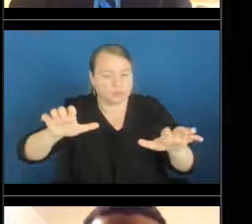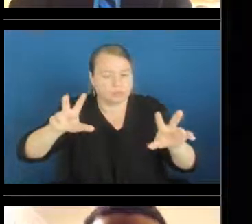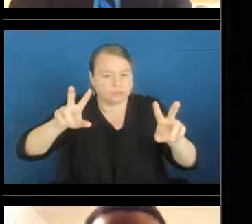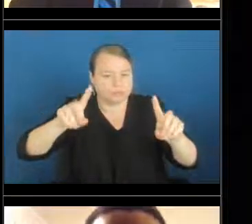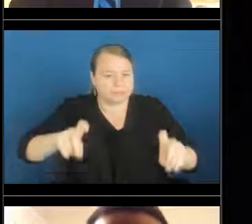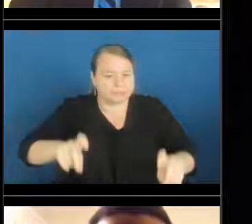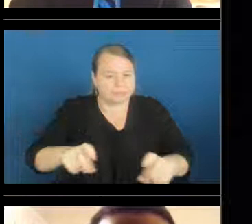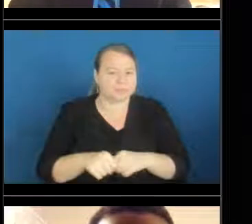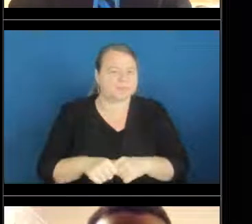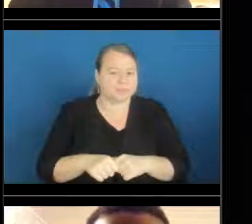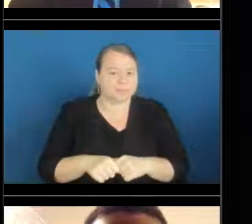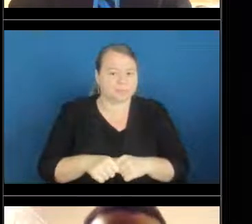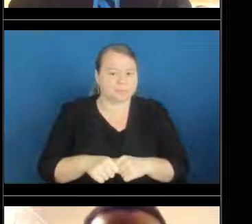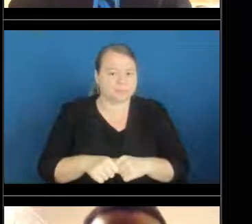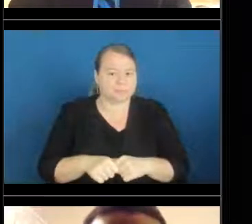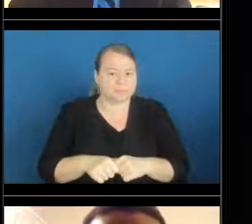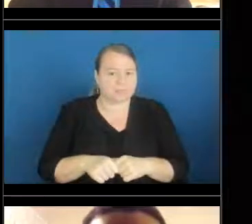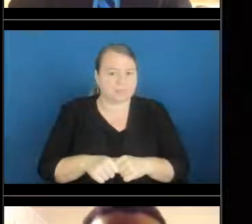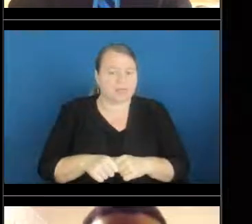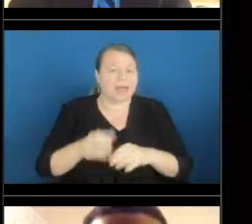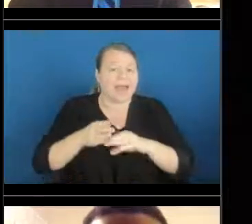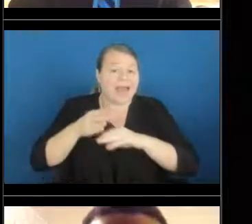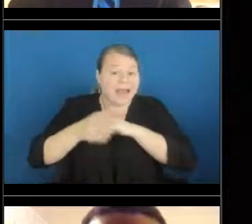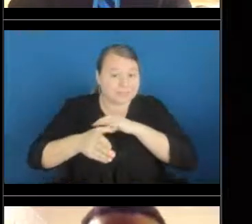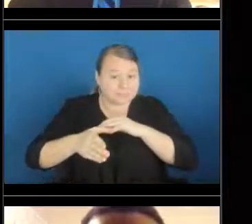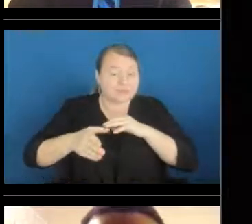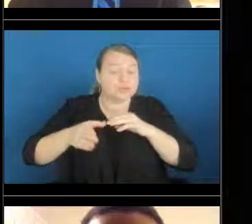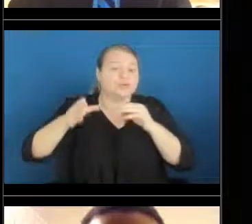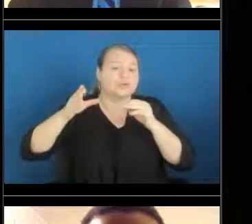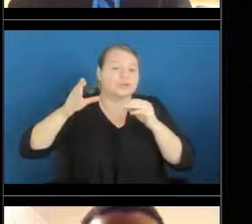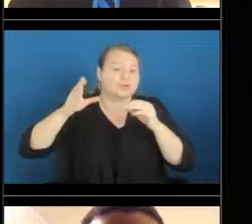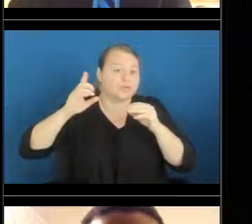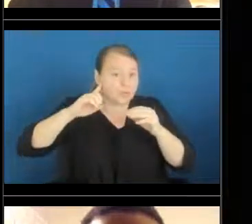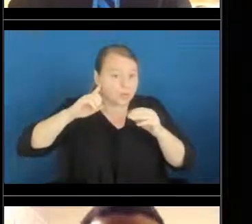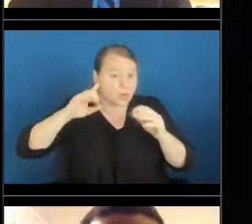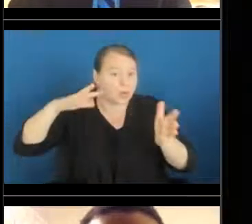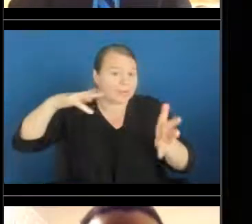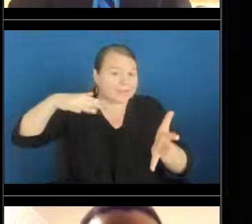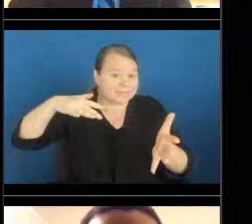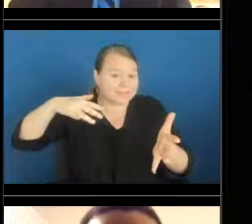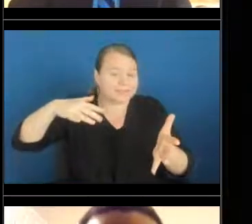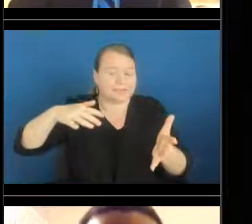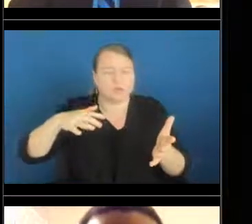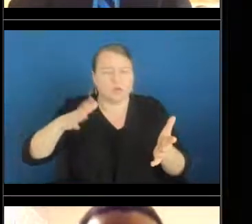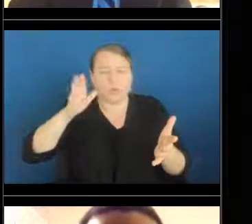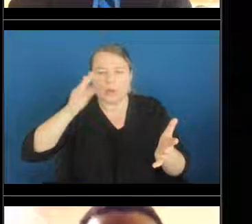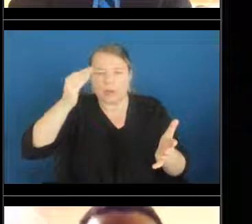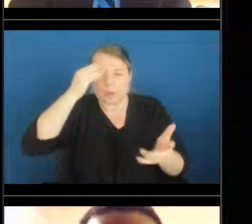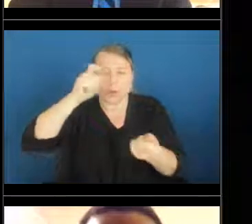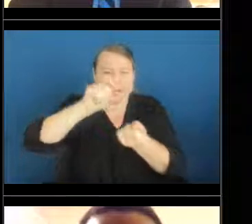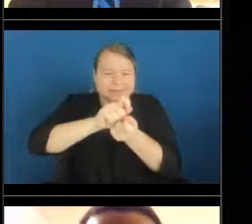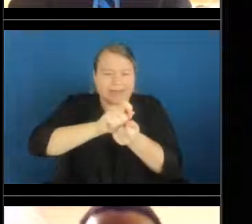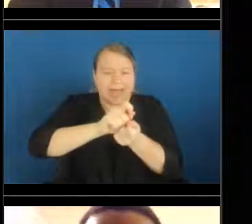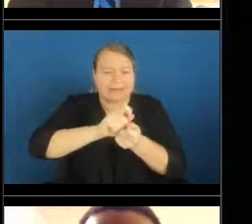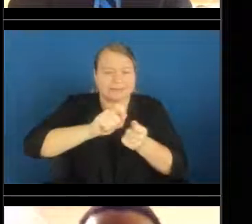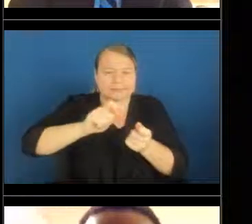It is only the completion of the noise study that we would know the final parameters of the noise